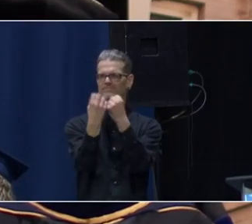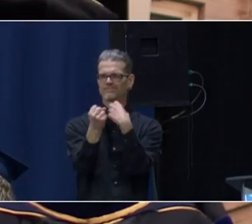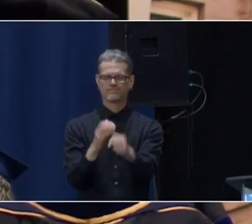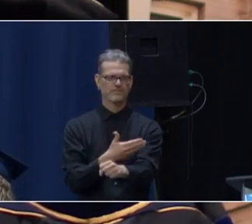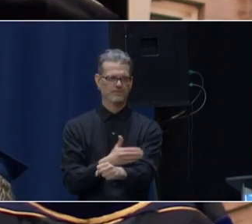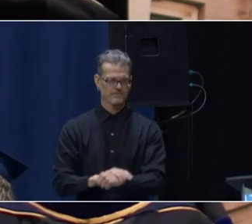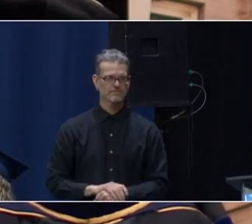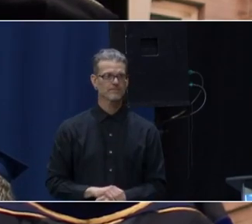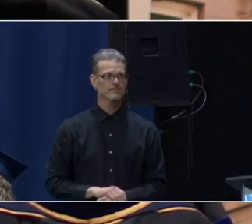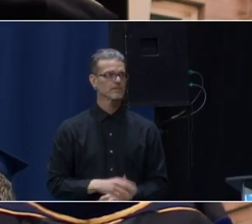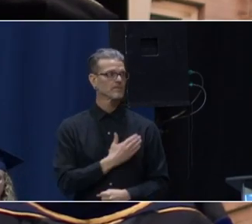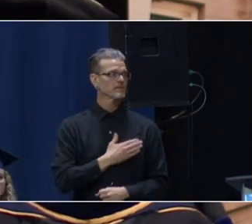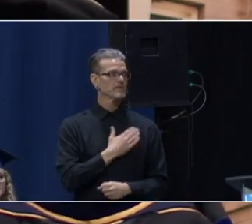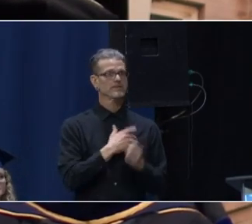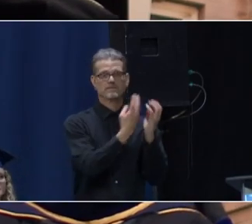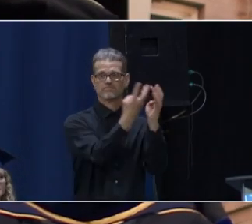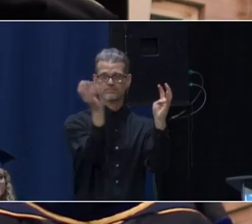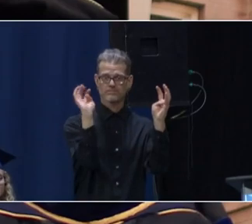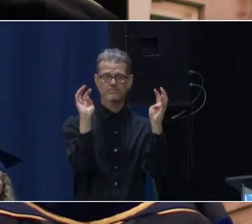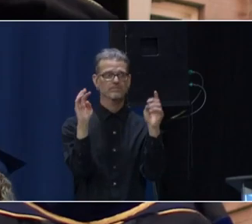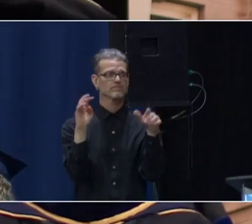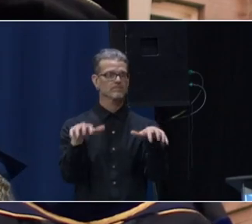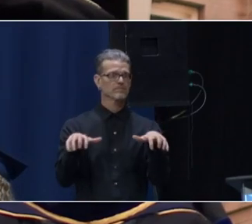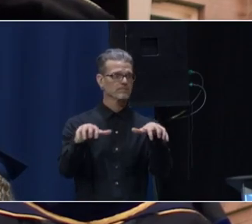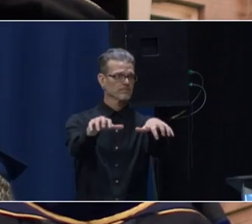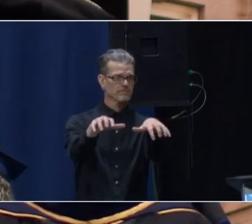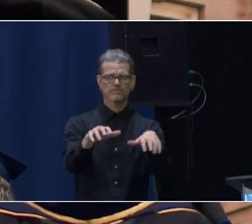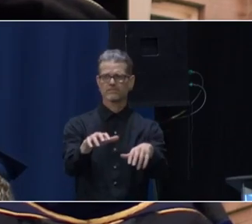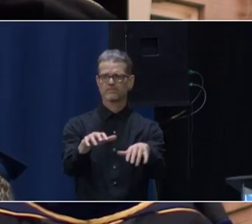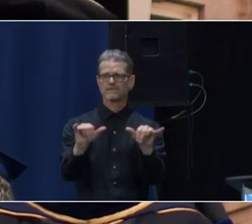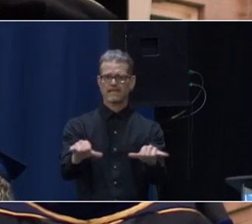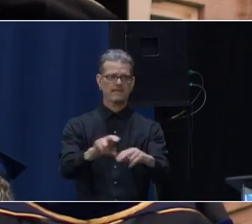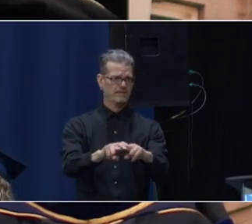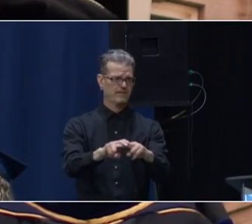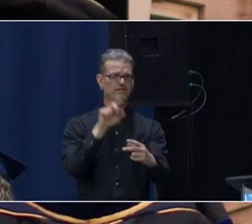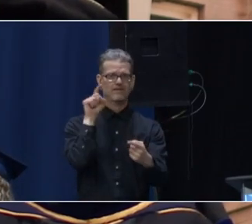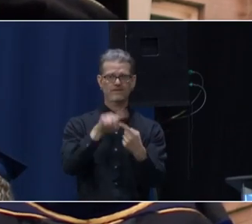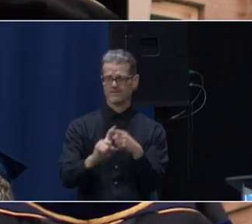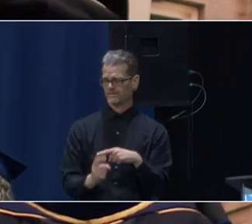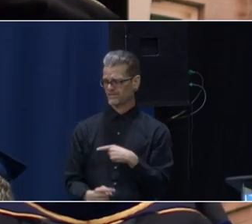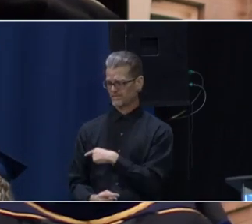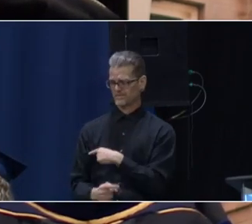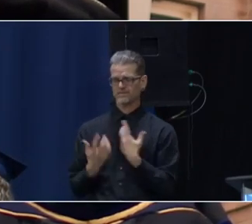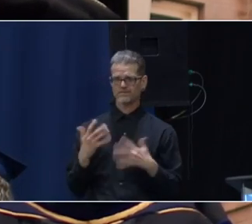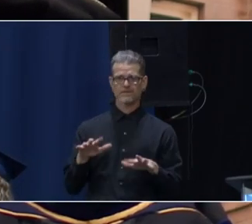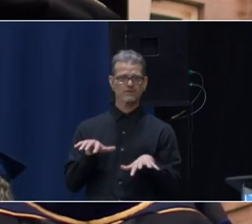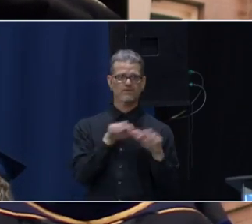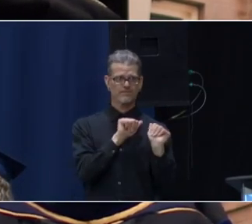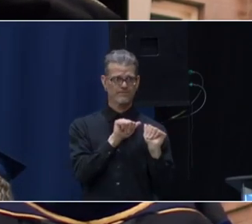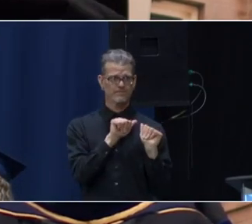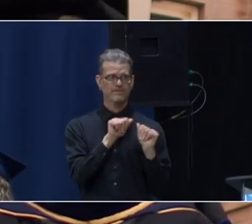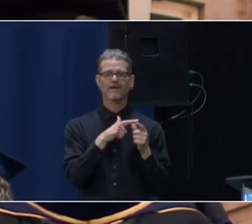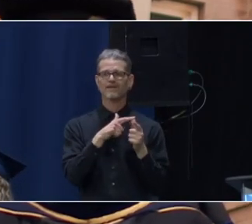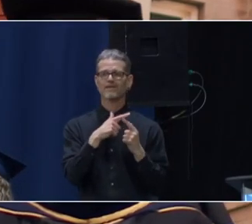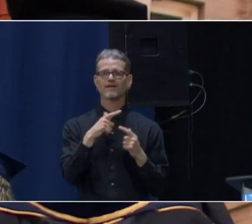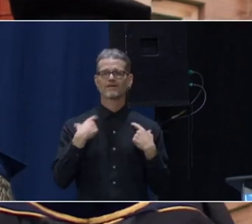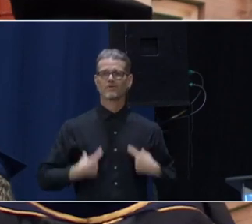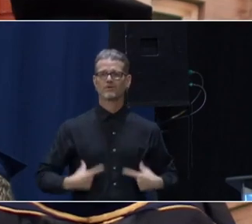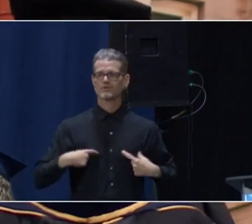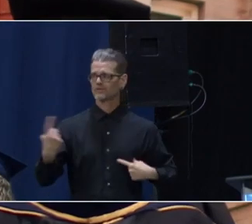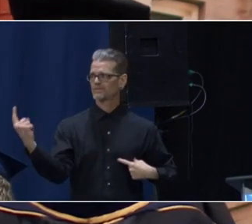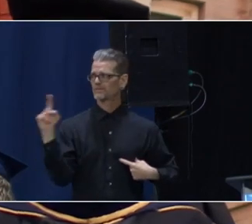audience, graduates, and faculty please remain seated until the stage party exits and you are dismissed by the